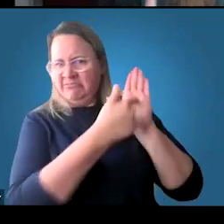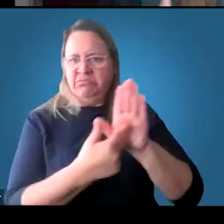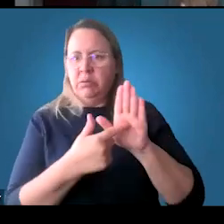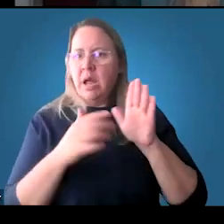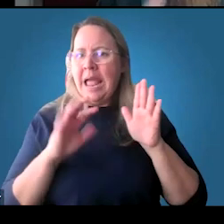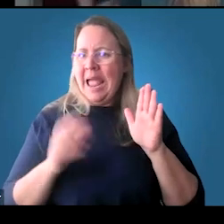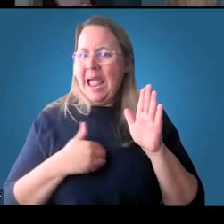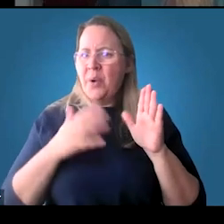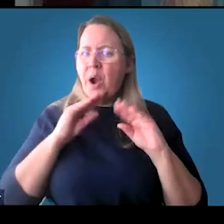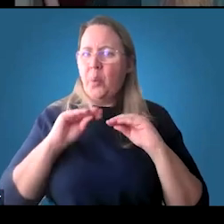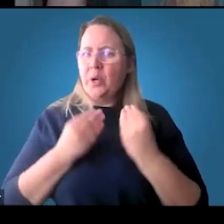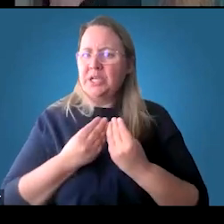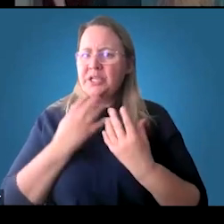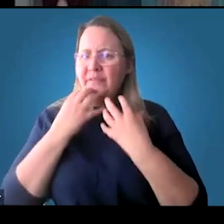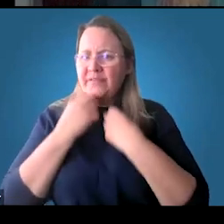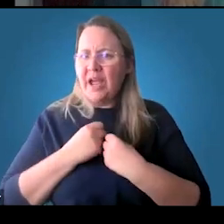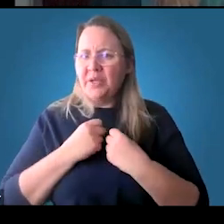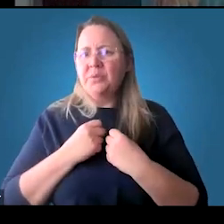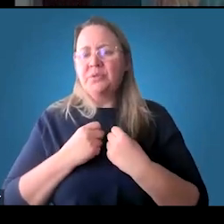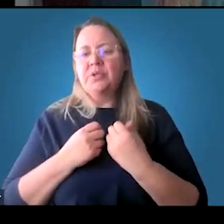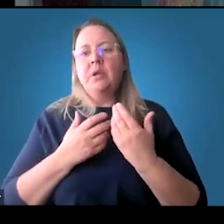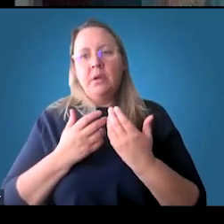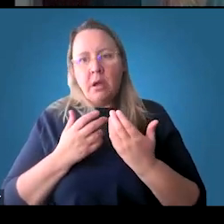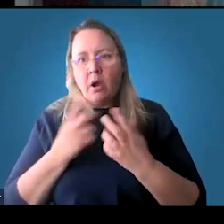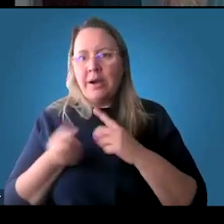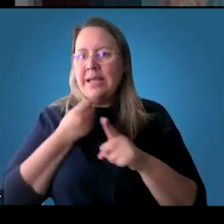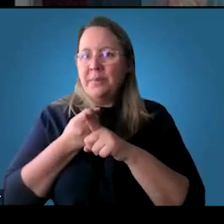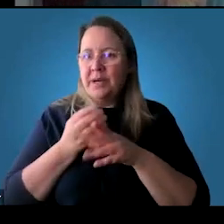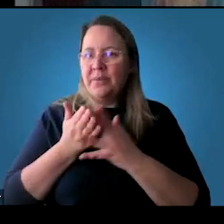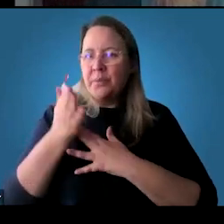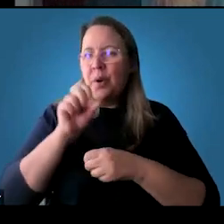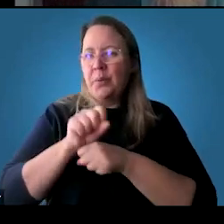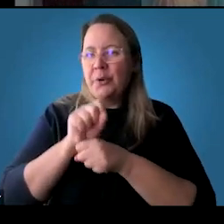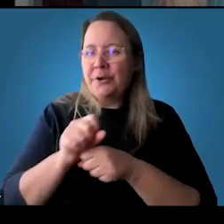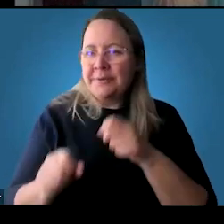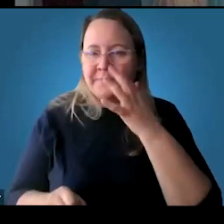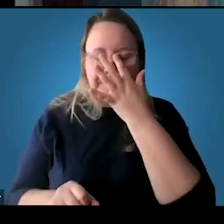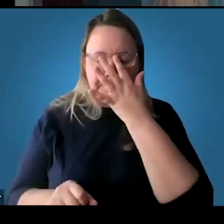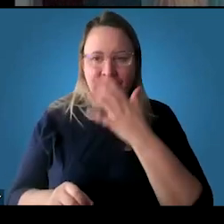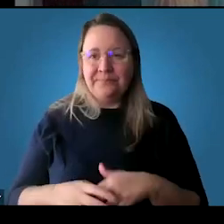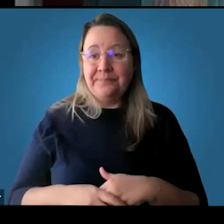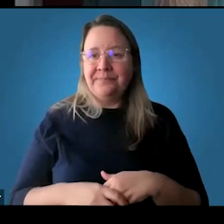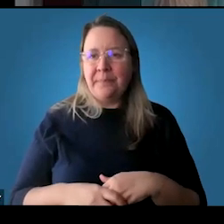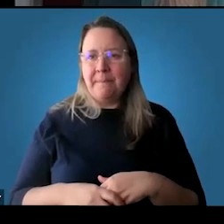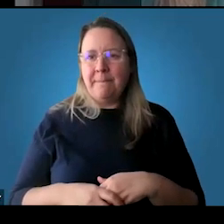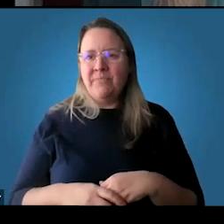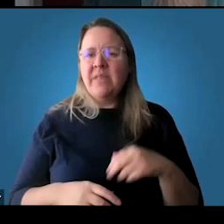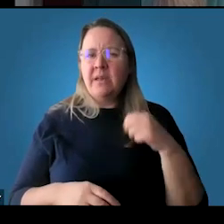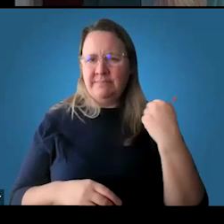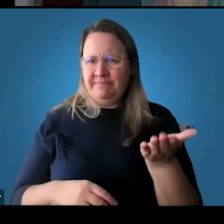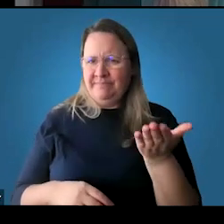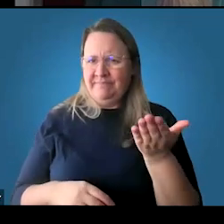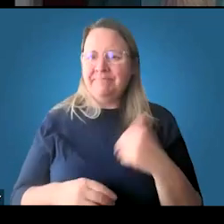which our organizational values are brought to life through our work. So let's look at how one nonprofit does